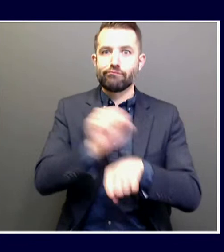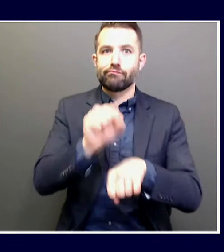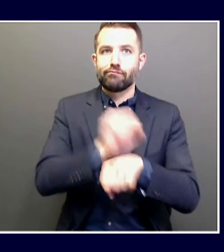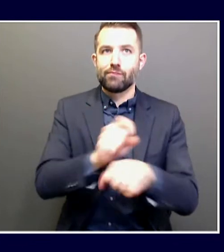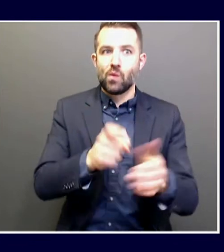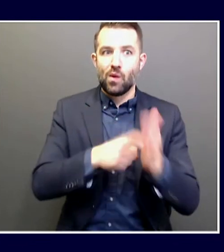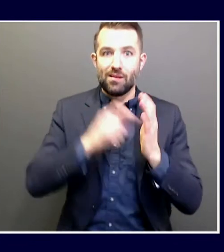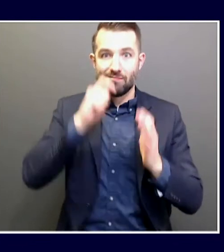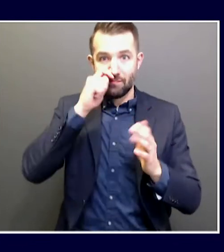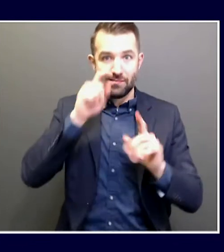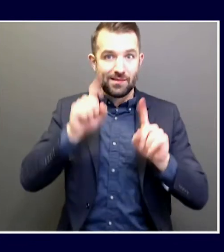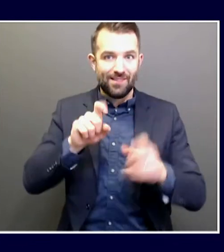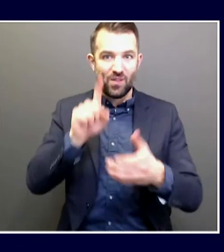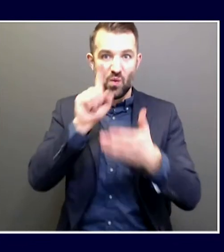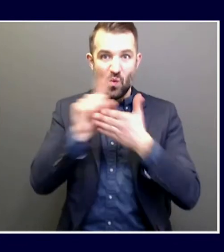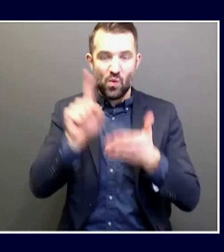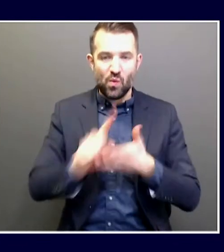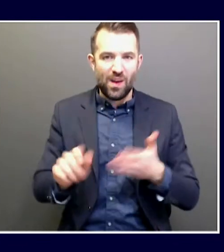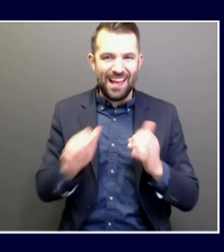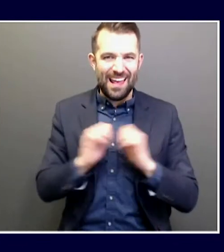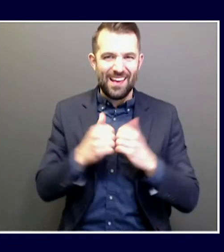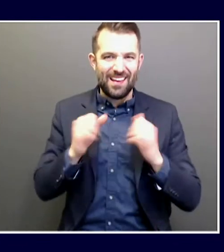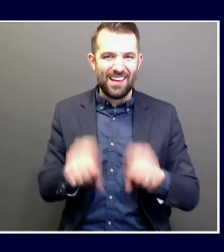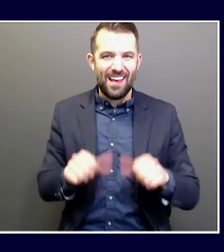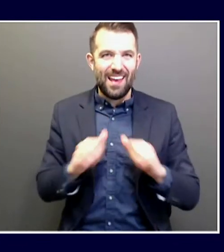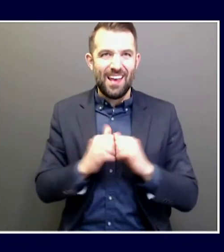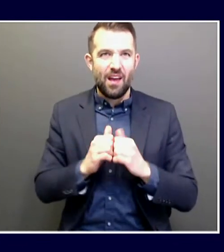up with that added testing demand?